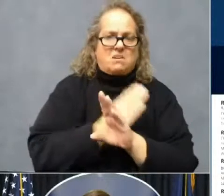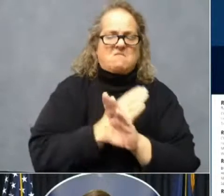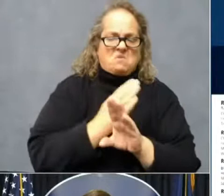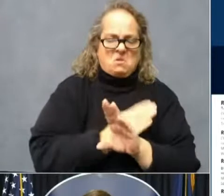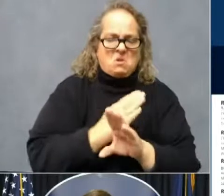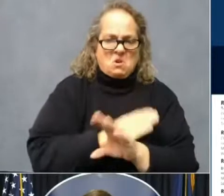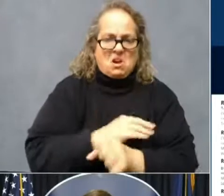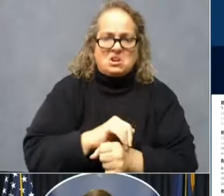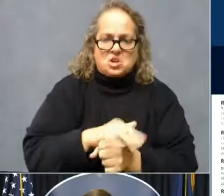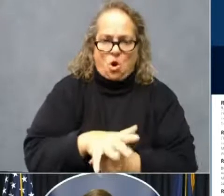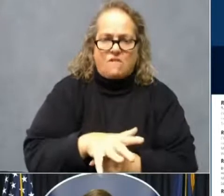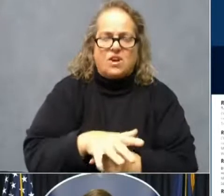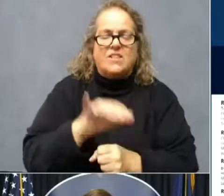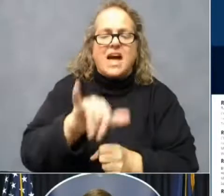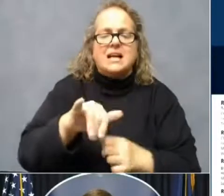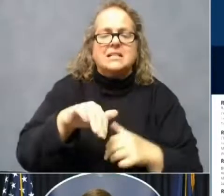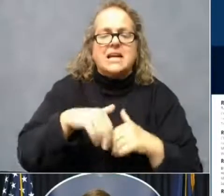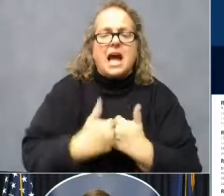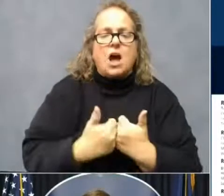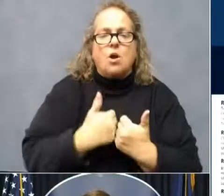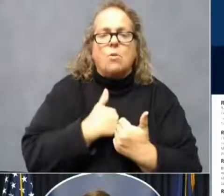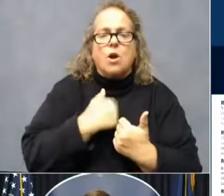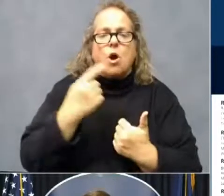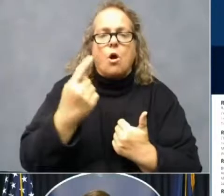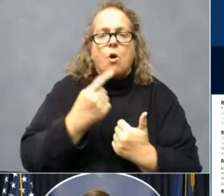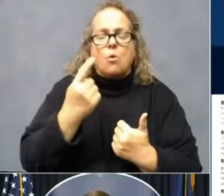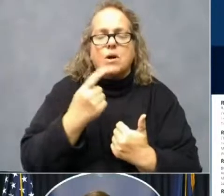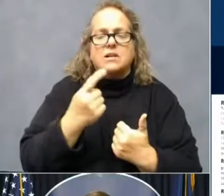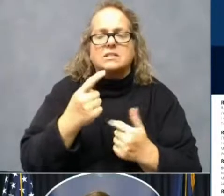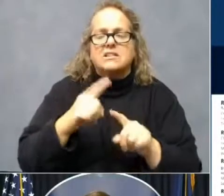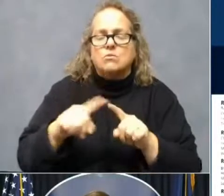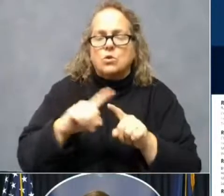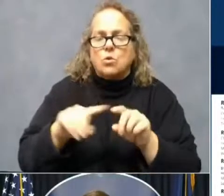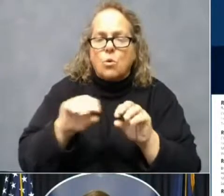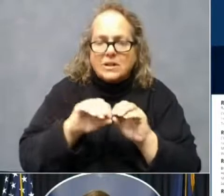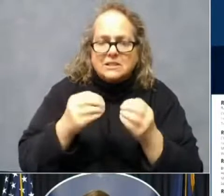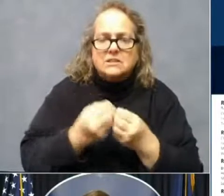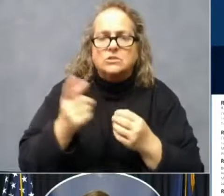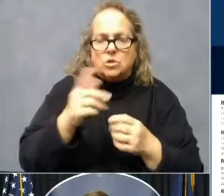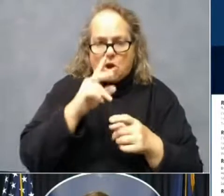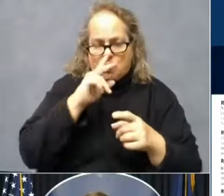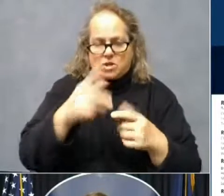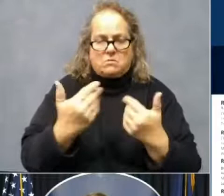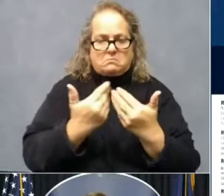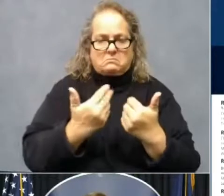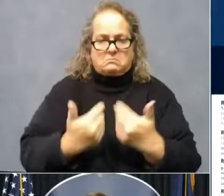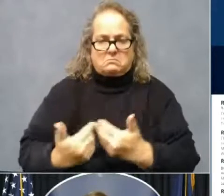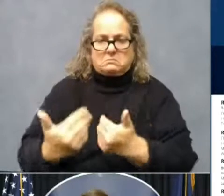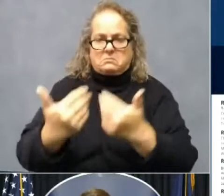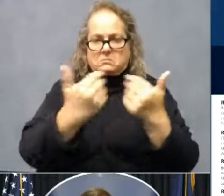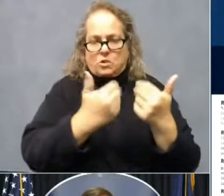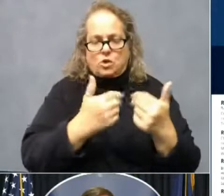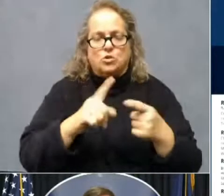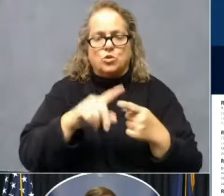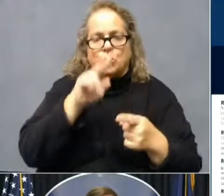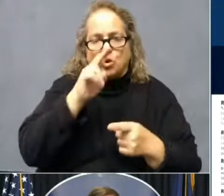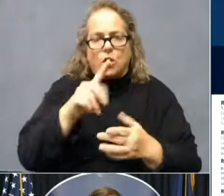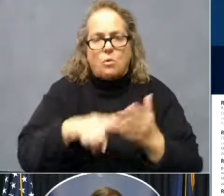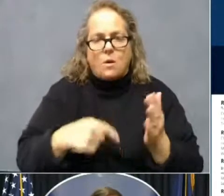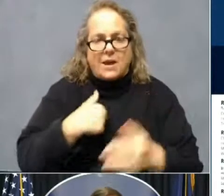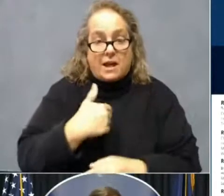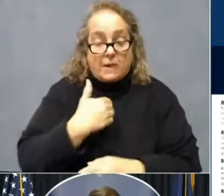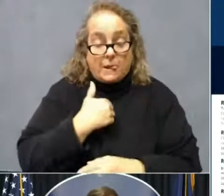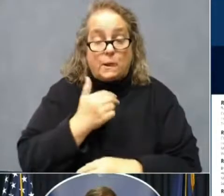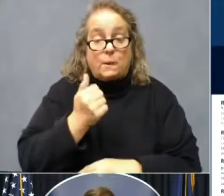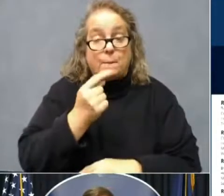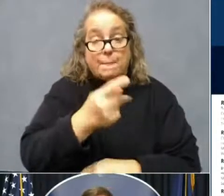It's a way that I think associations and others break it up and look at it. So what you see there